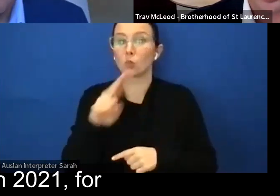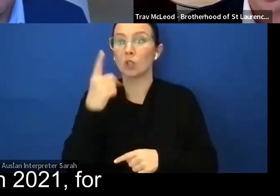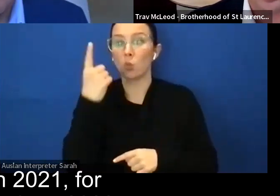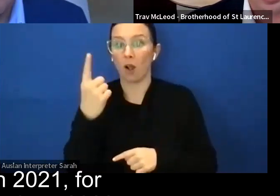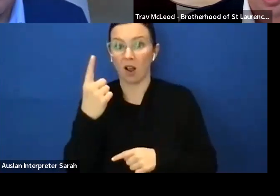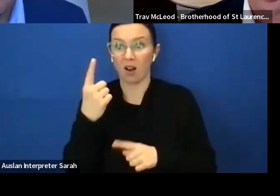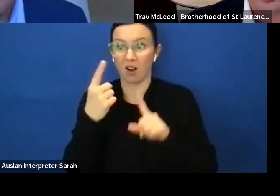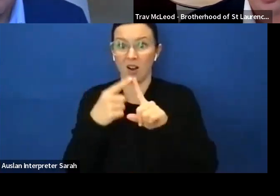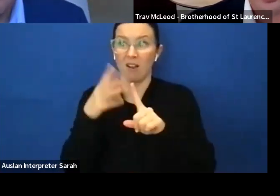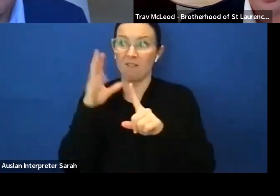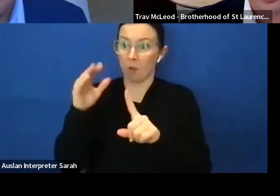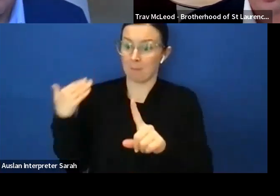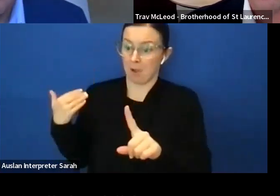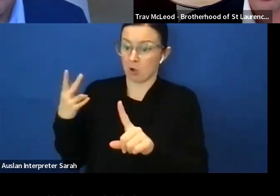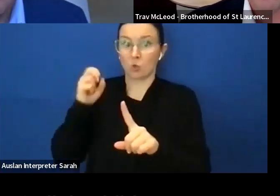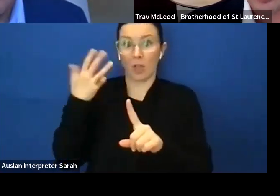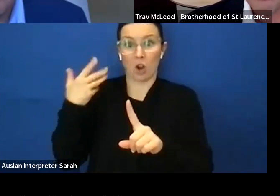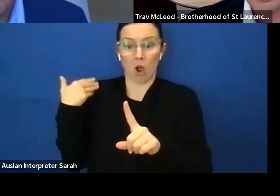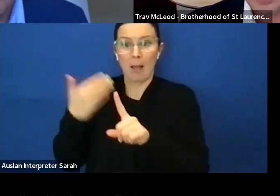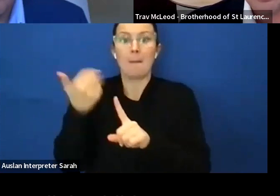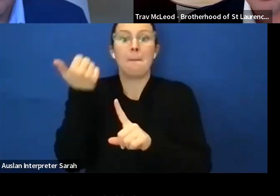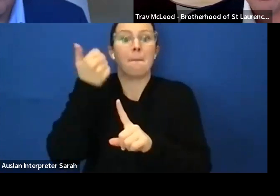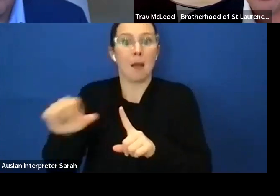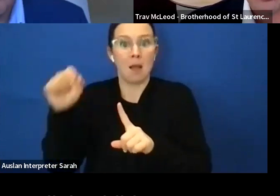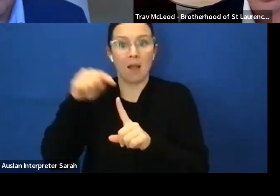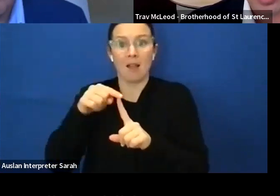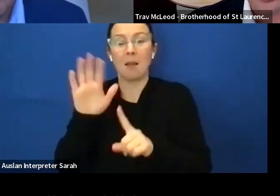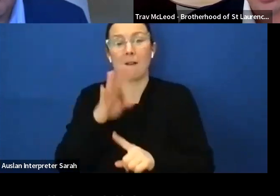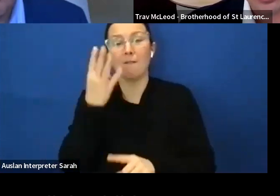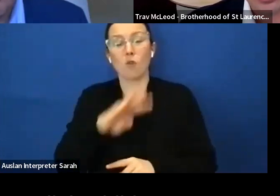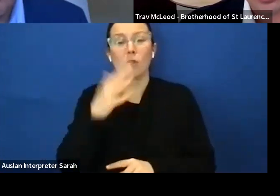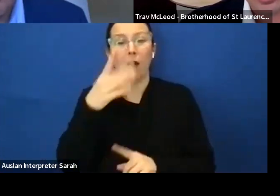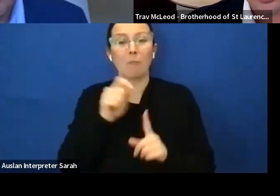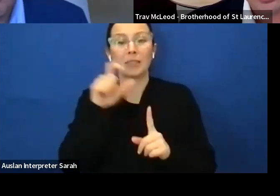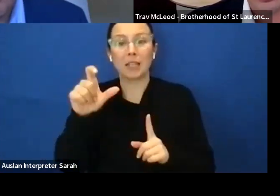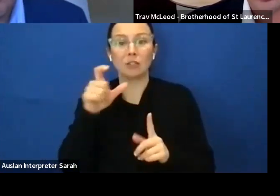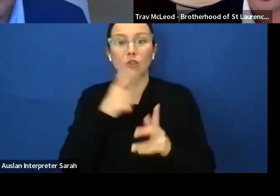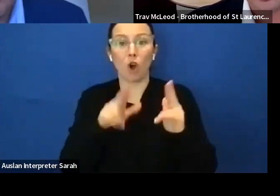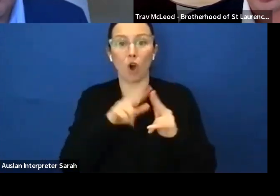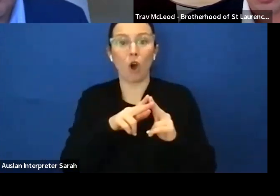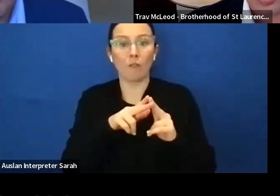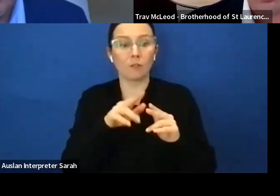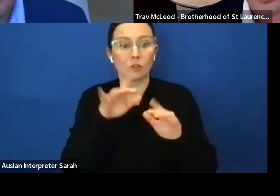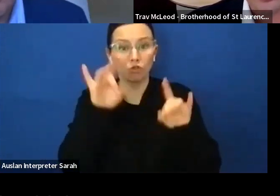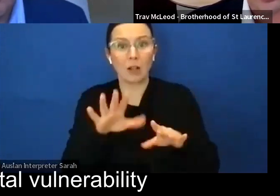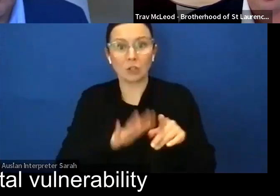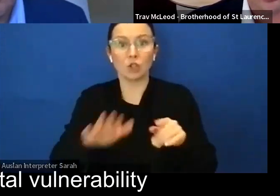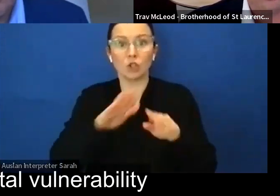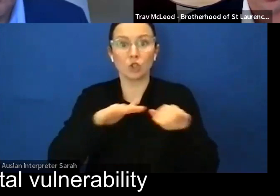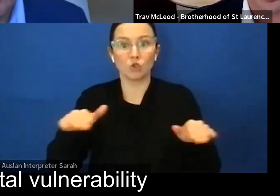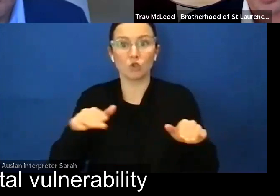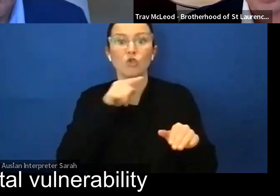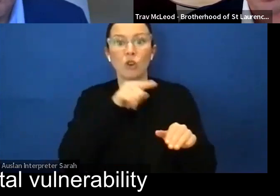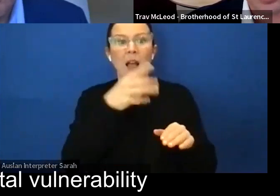since 2009, around 45% of Australia's children were experiencing higher rates of